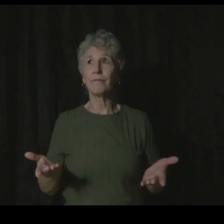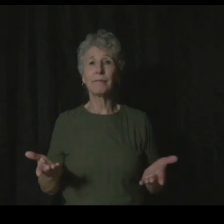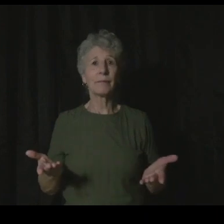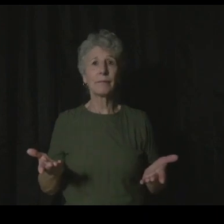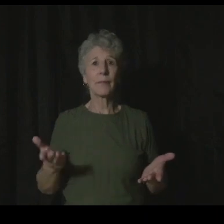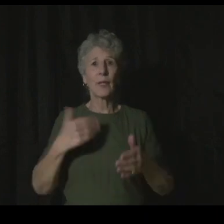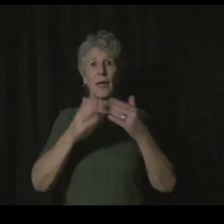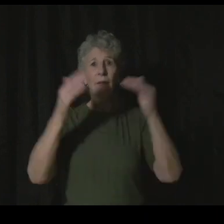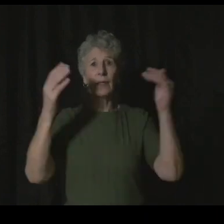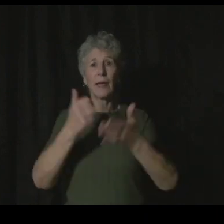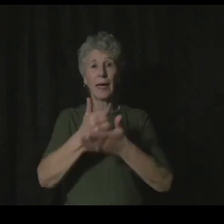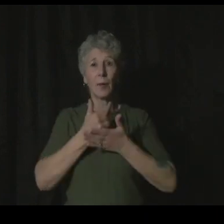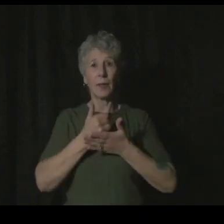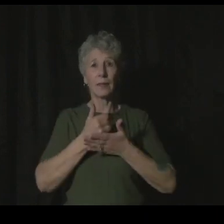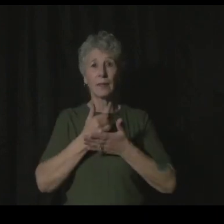Heaven help us if it's we.